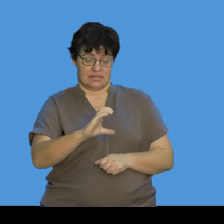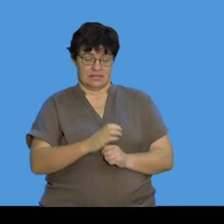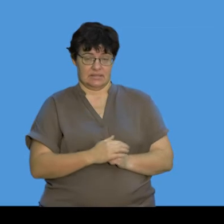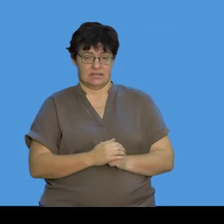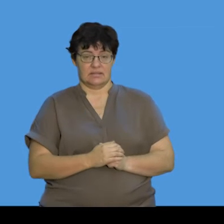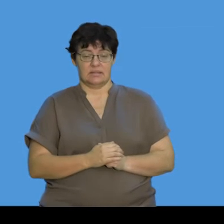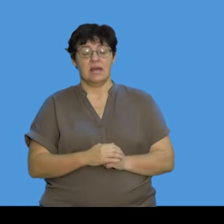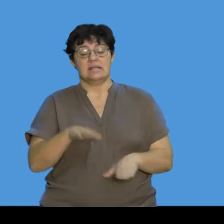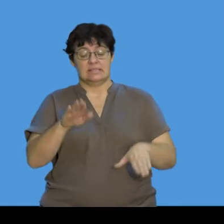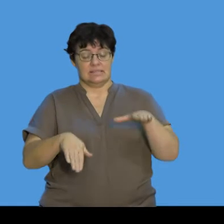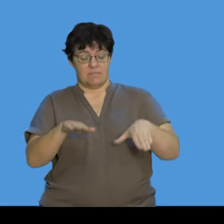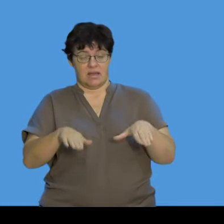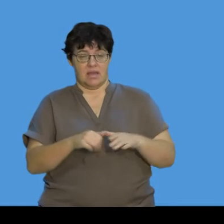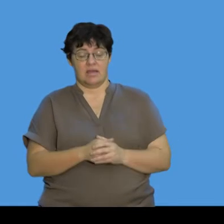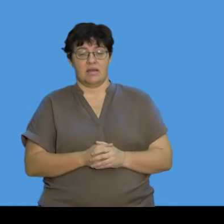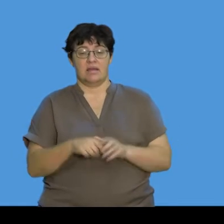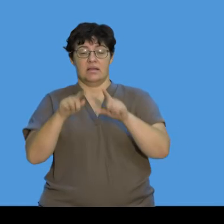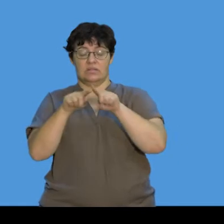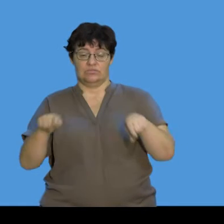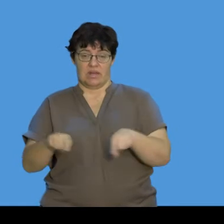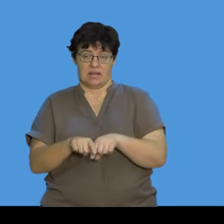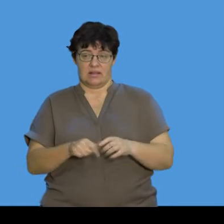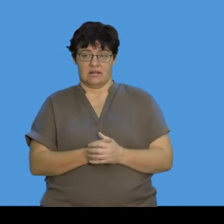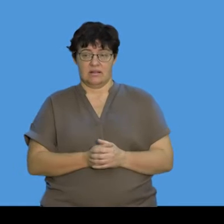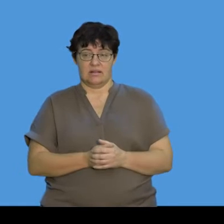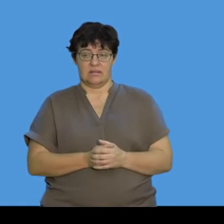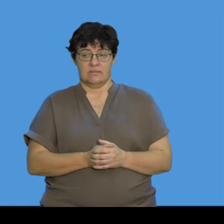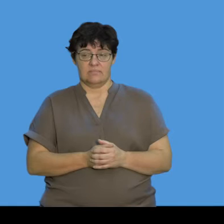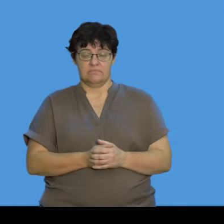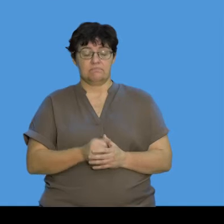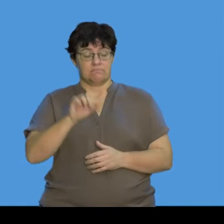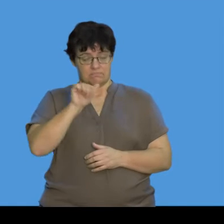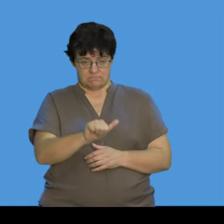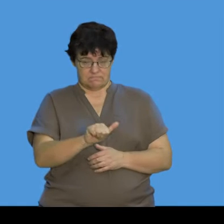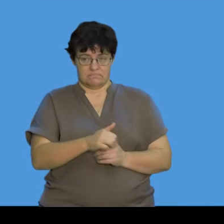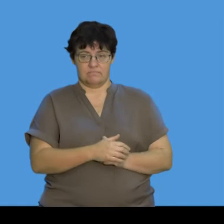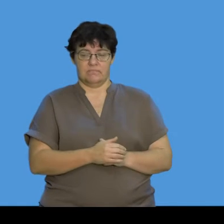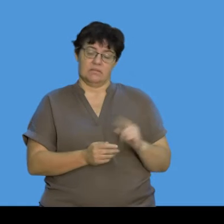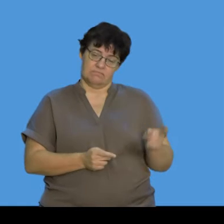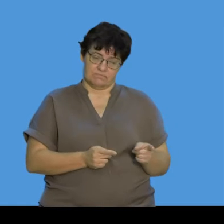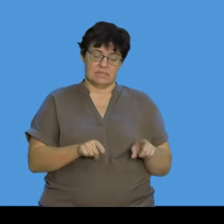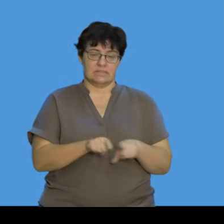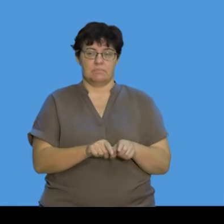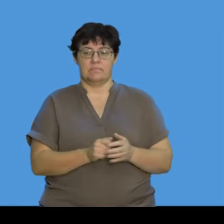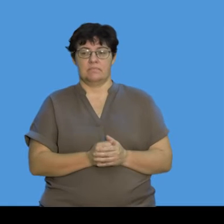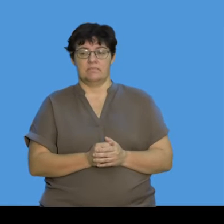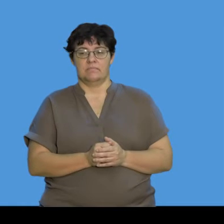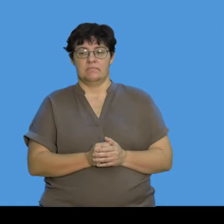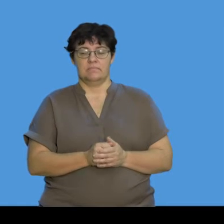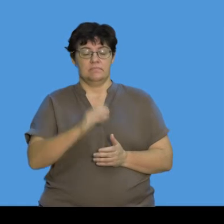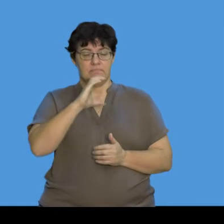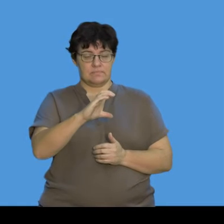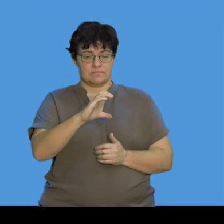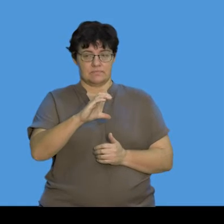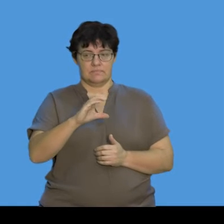AEC is similar to triangle. So A is A, right? It goes with the other angle at A, and